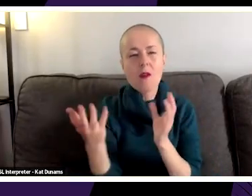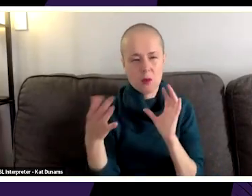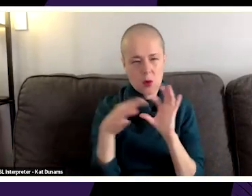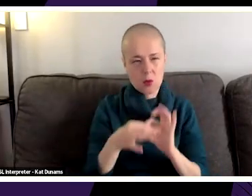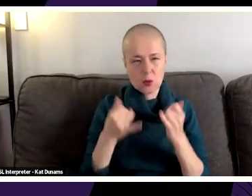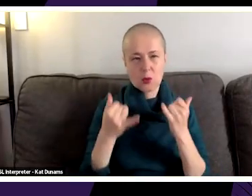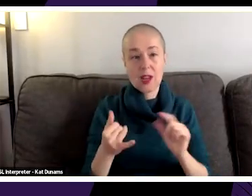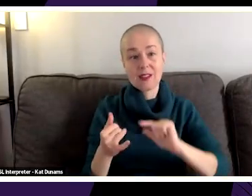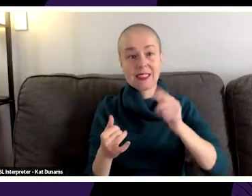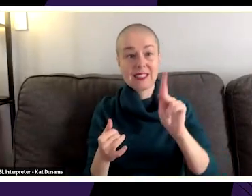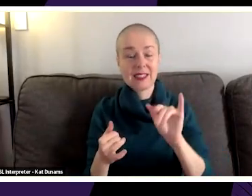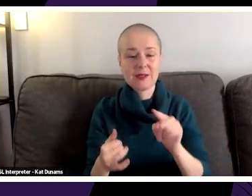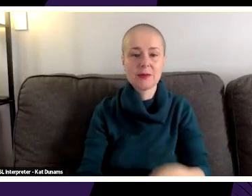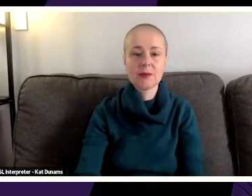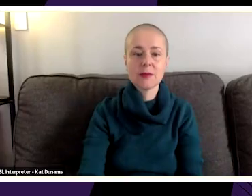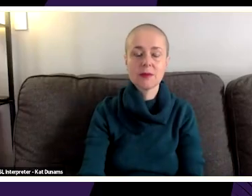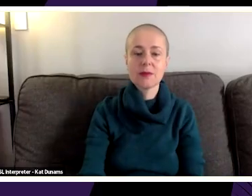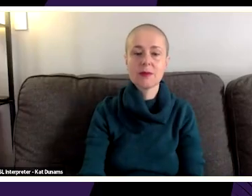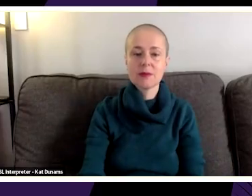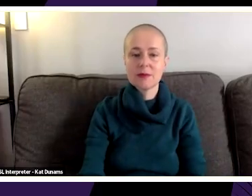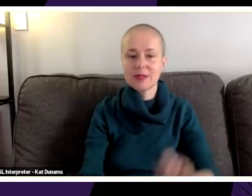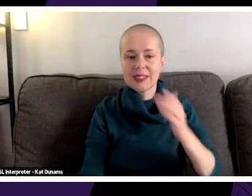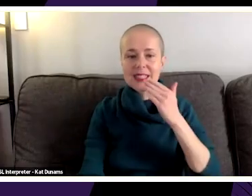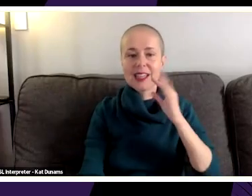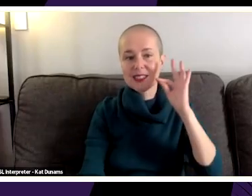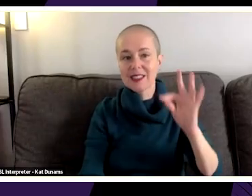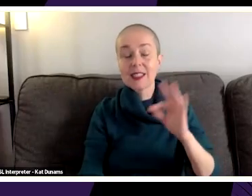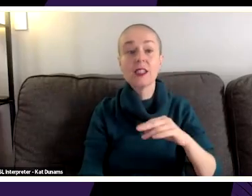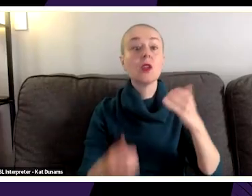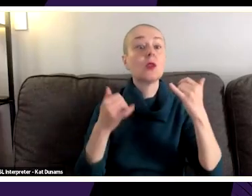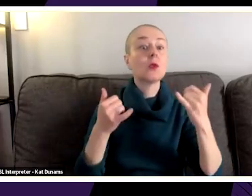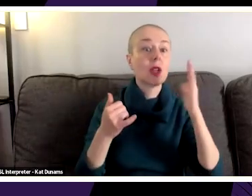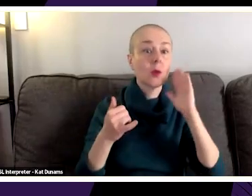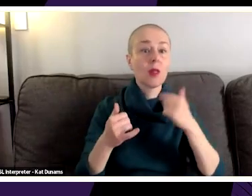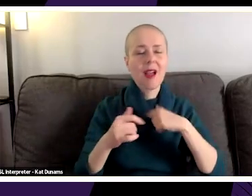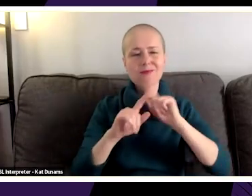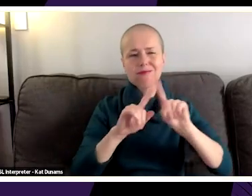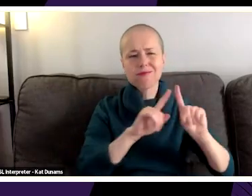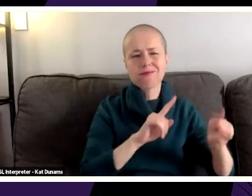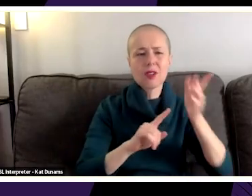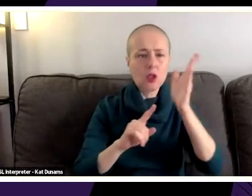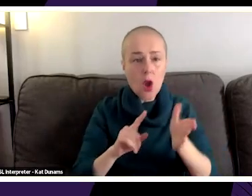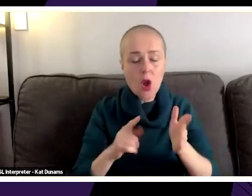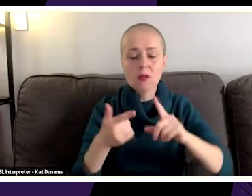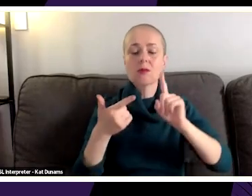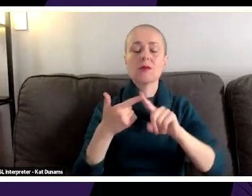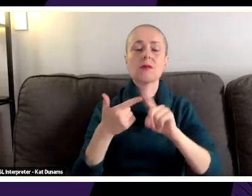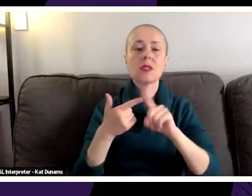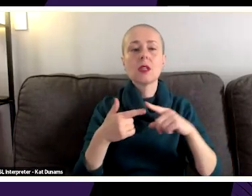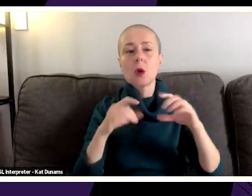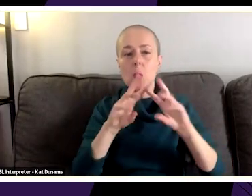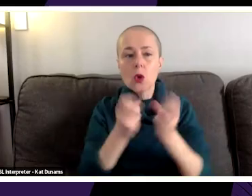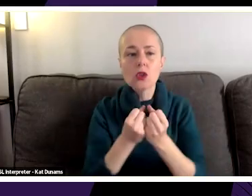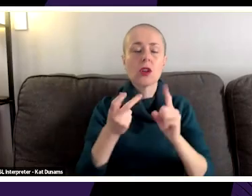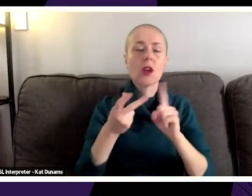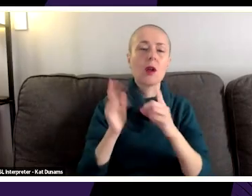Kit. Thanks, Raf. So today we're going to have talks, workshops, demos, and performances, all celebrating the creativity